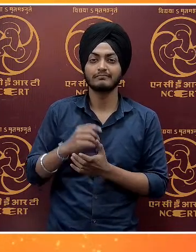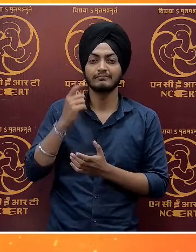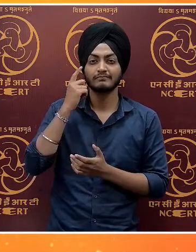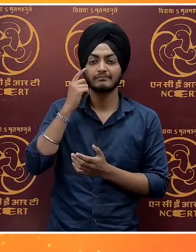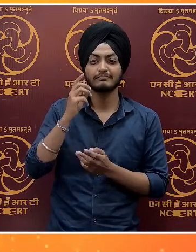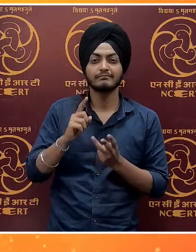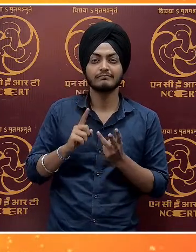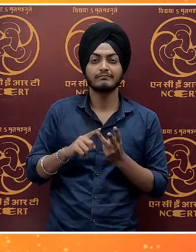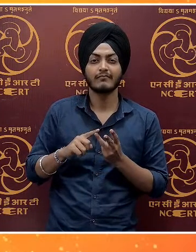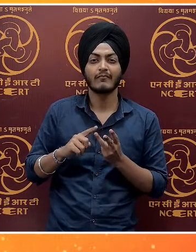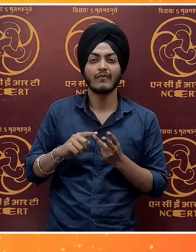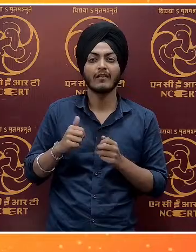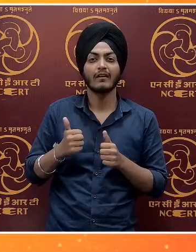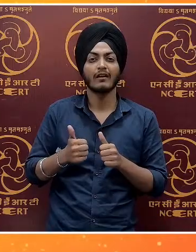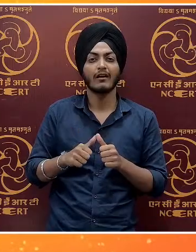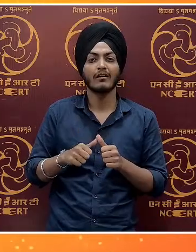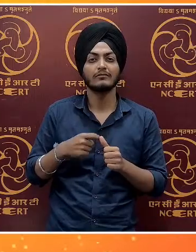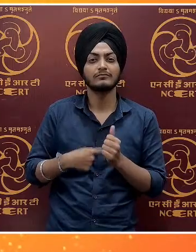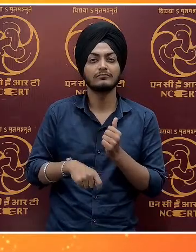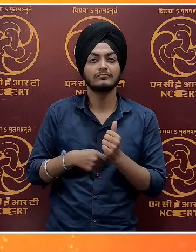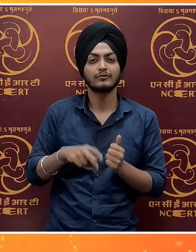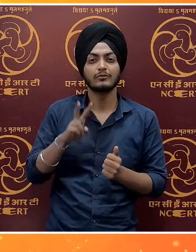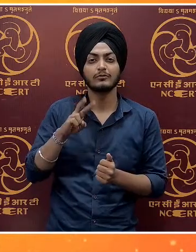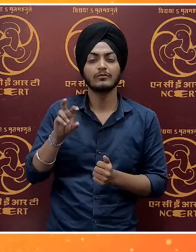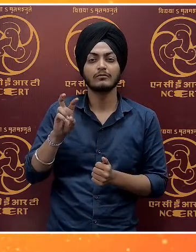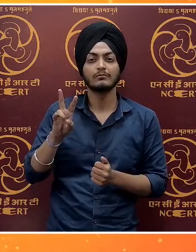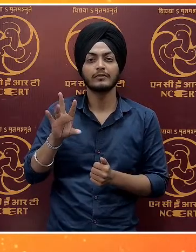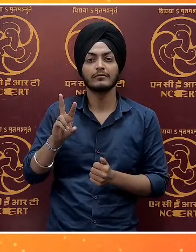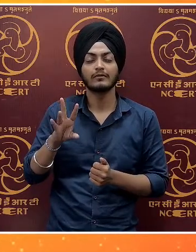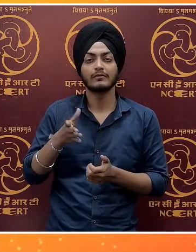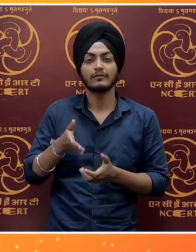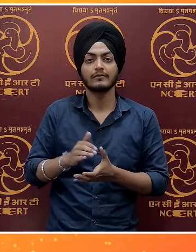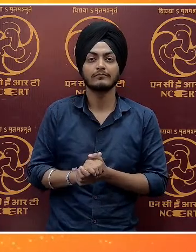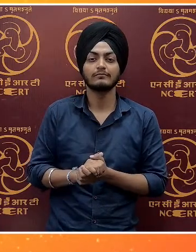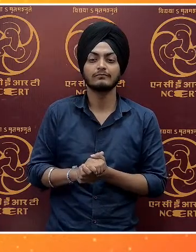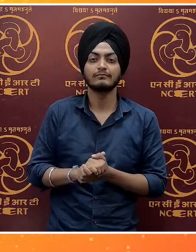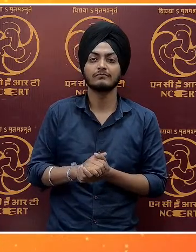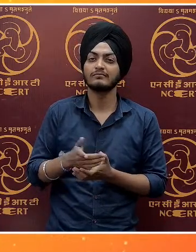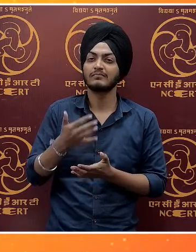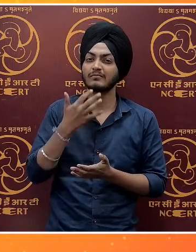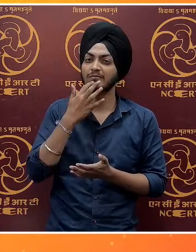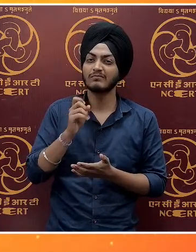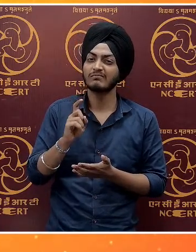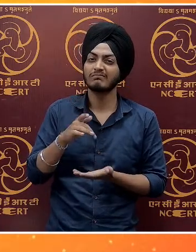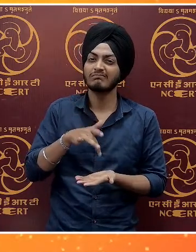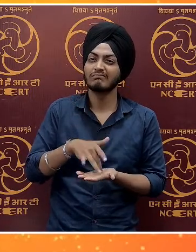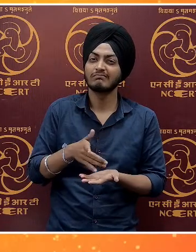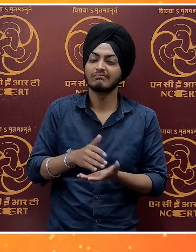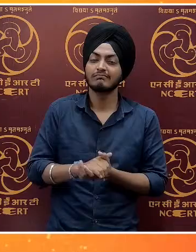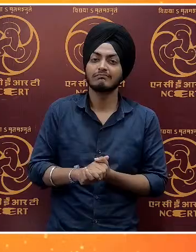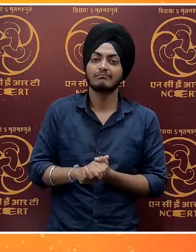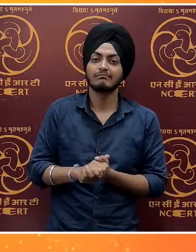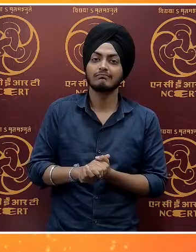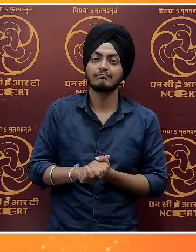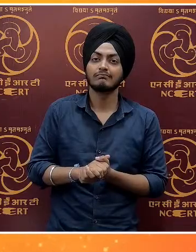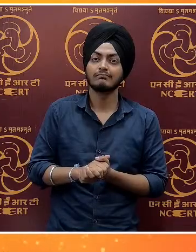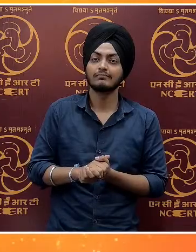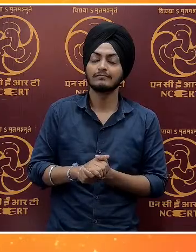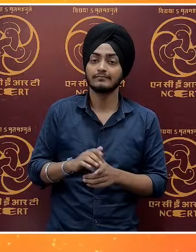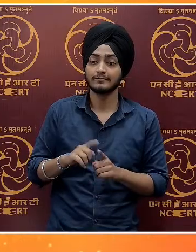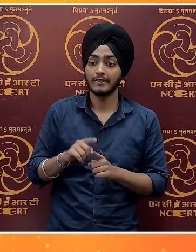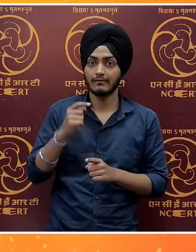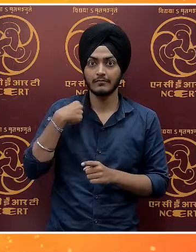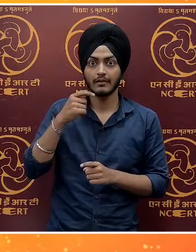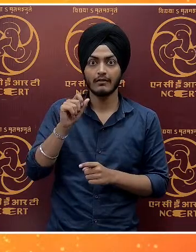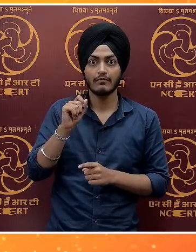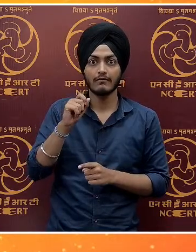3rd August 2025. What is it? I mean, it was just the first